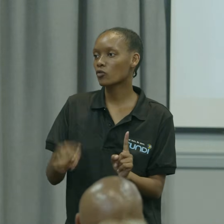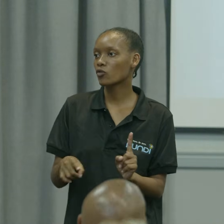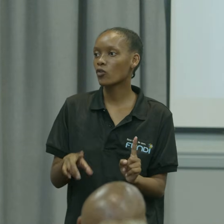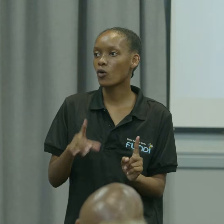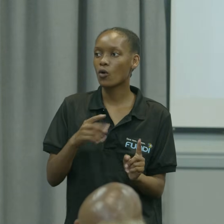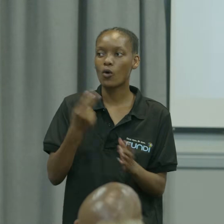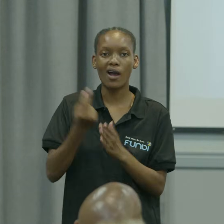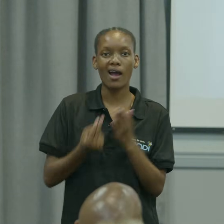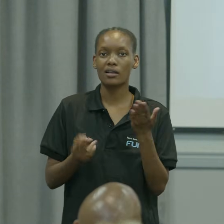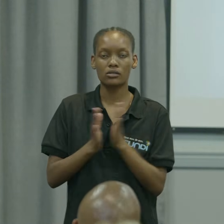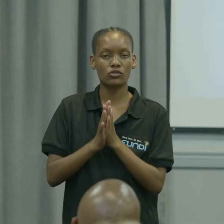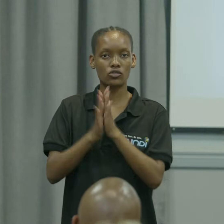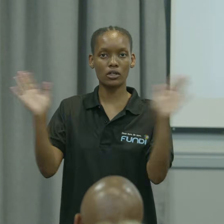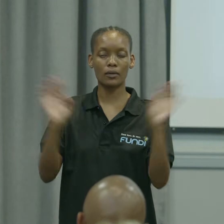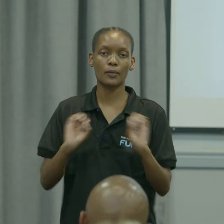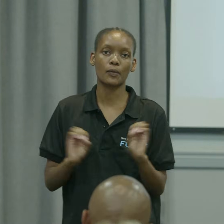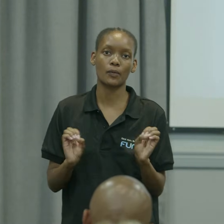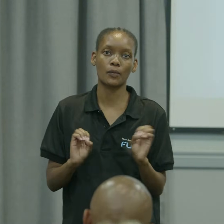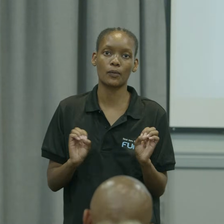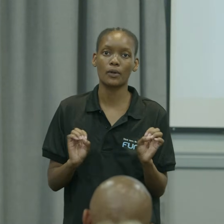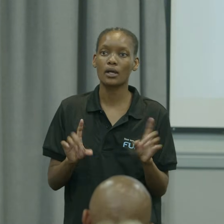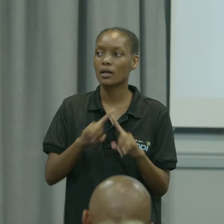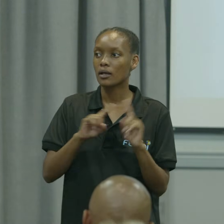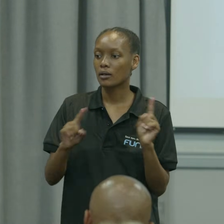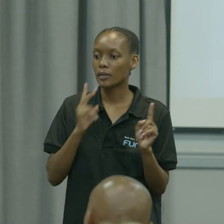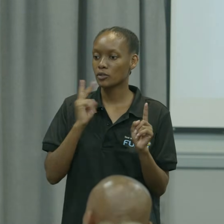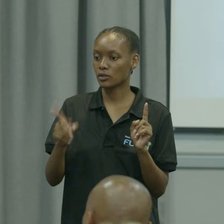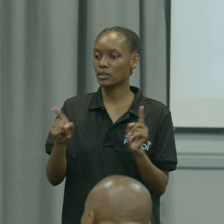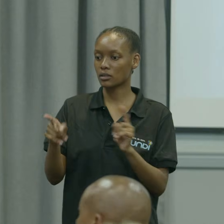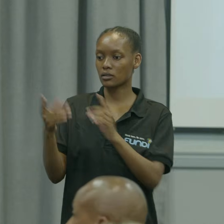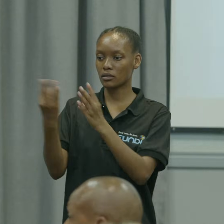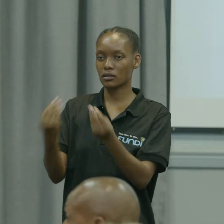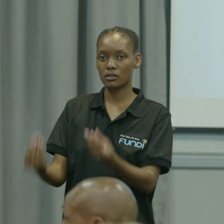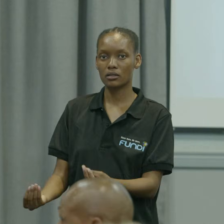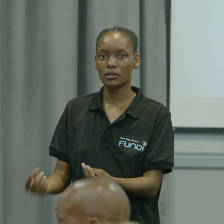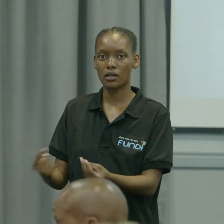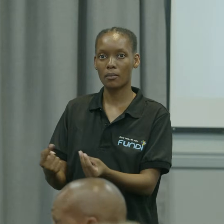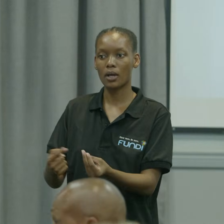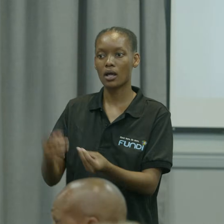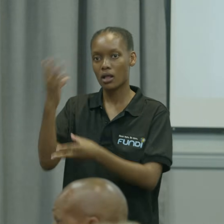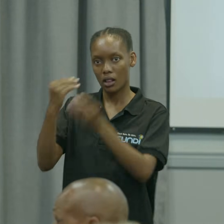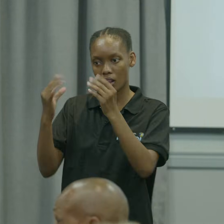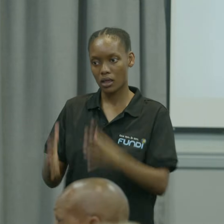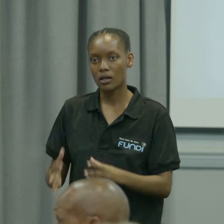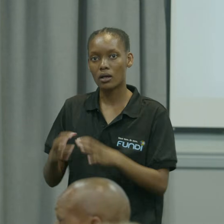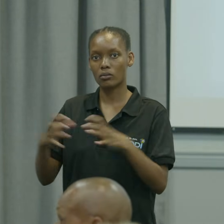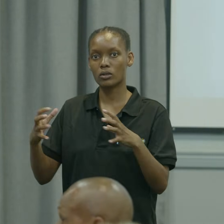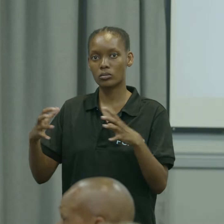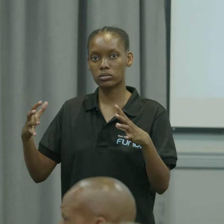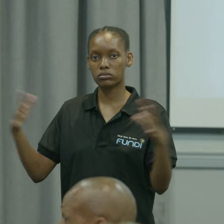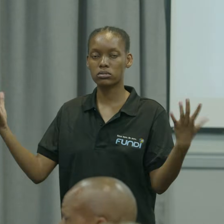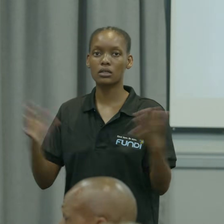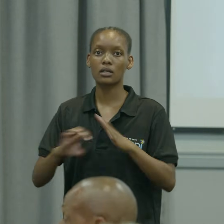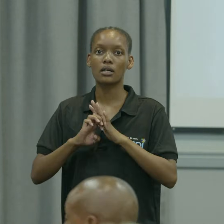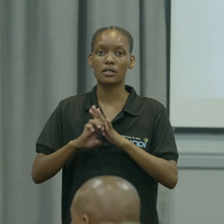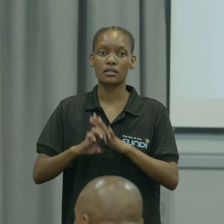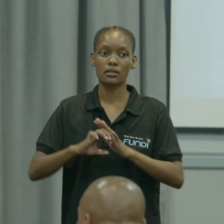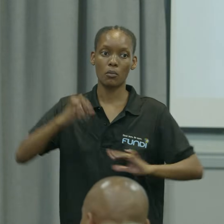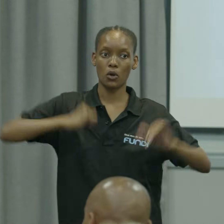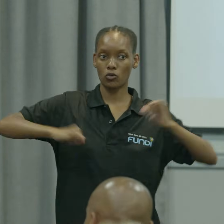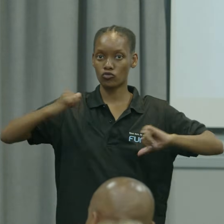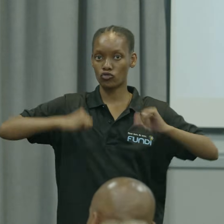arts in general, but you look at the number of the learners, the numbers are increasing. For example, in dramatic